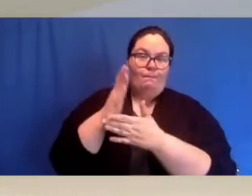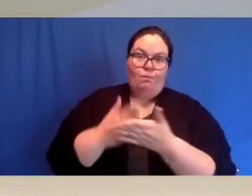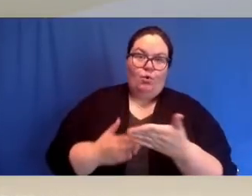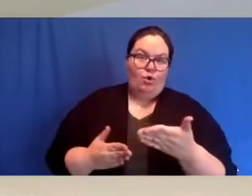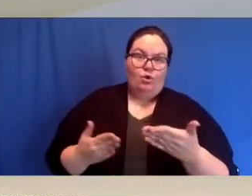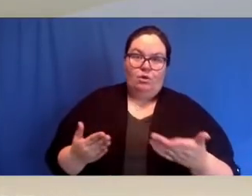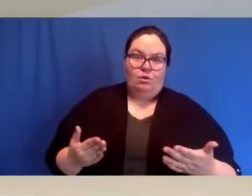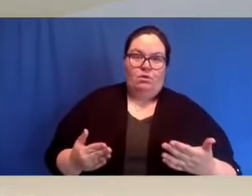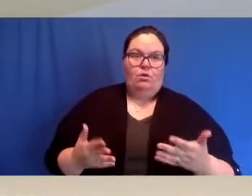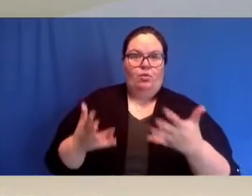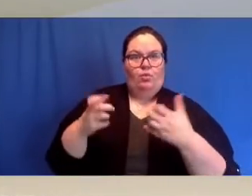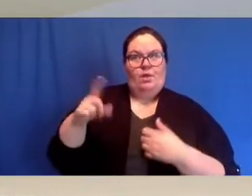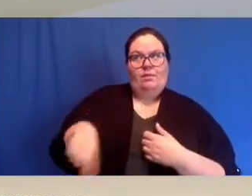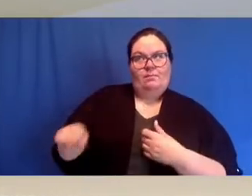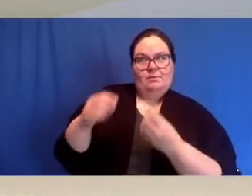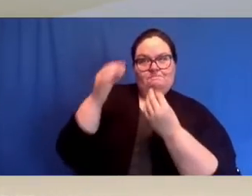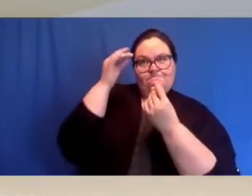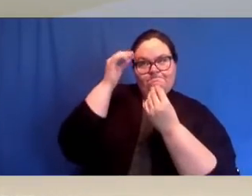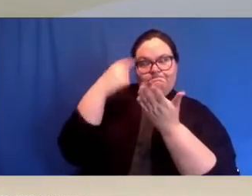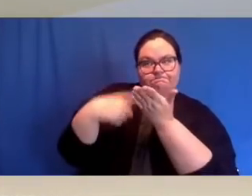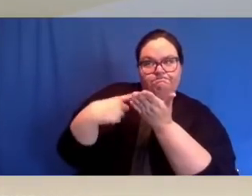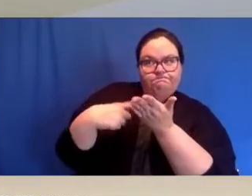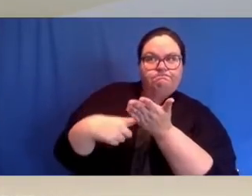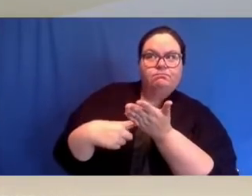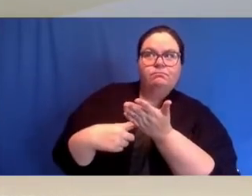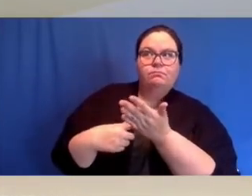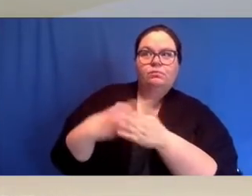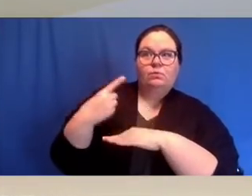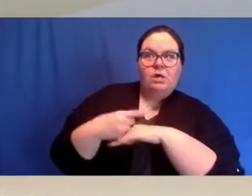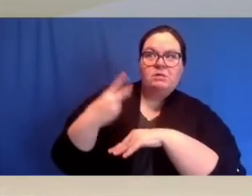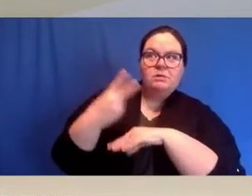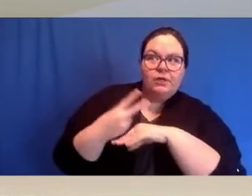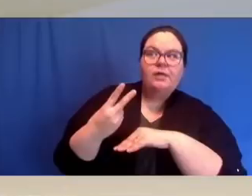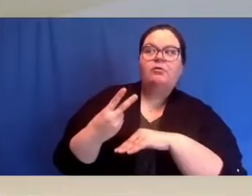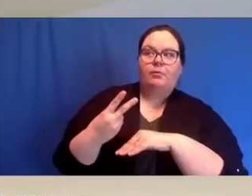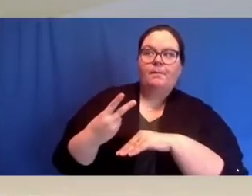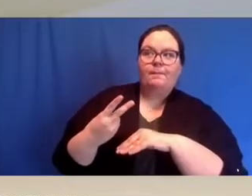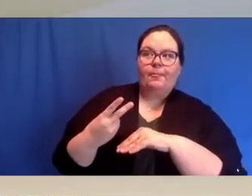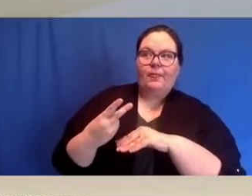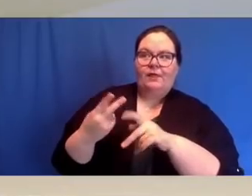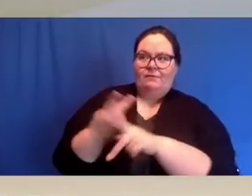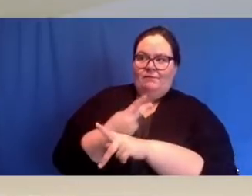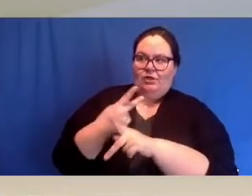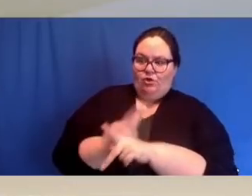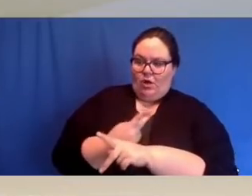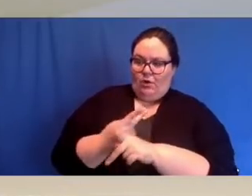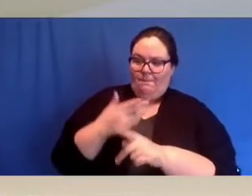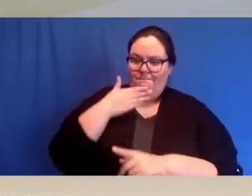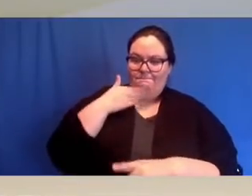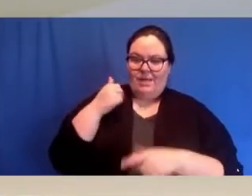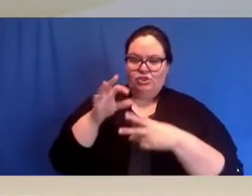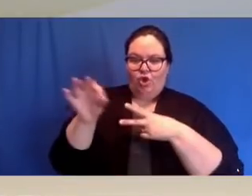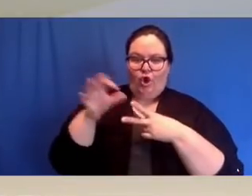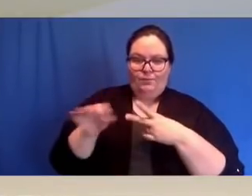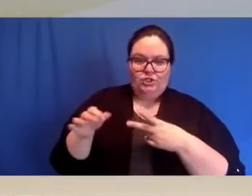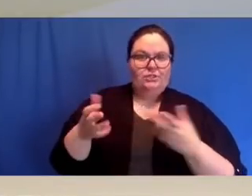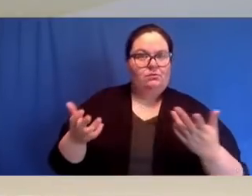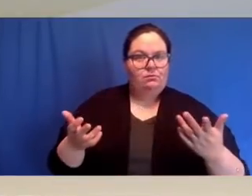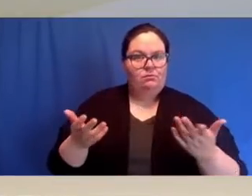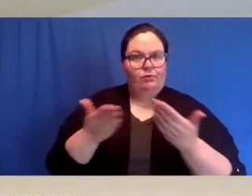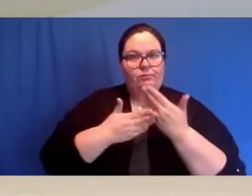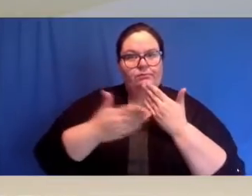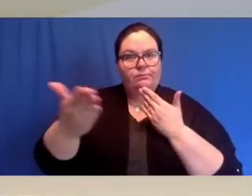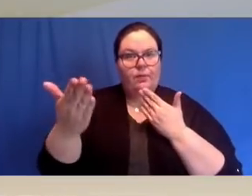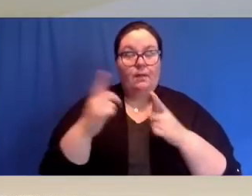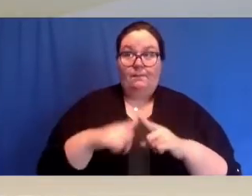just want them to take some time over the next few days to determine what's the best plan for them moving forward. But we